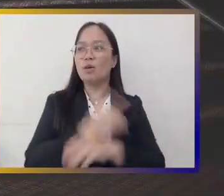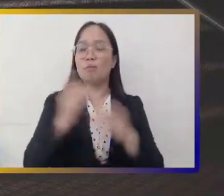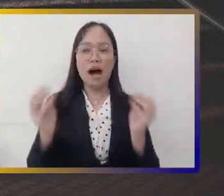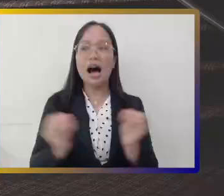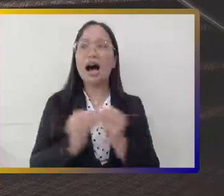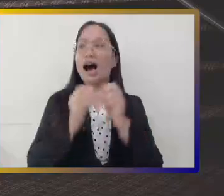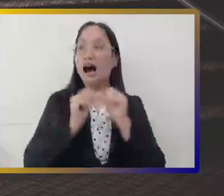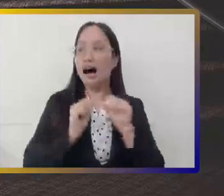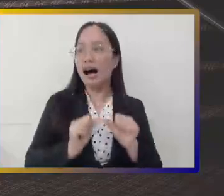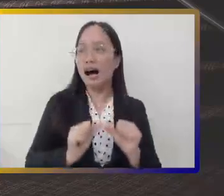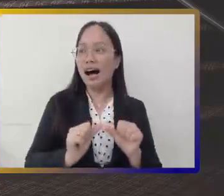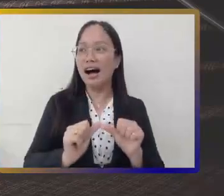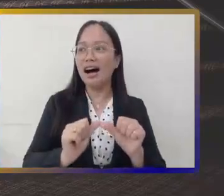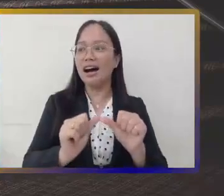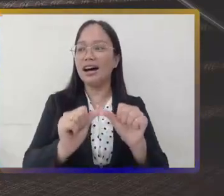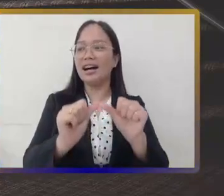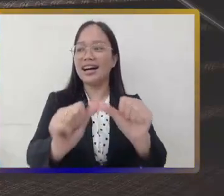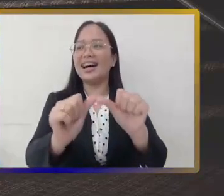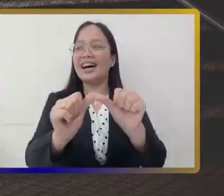go